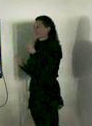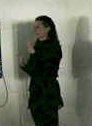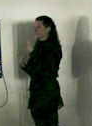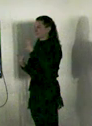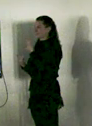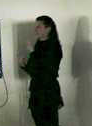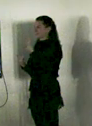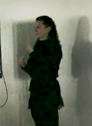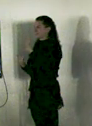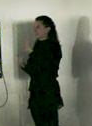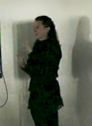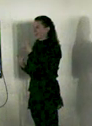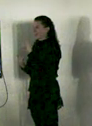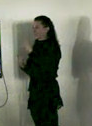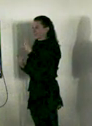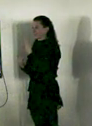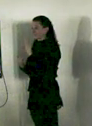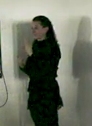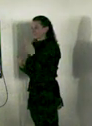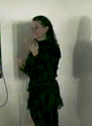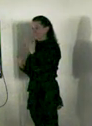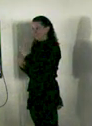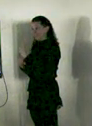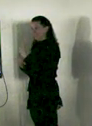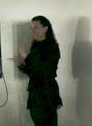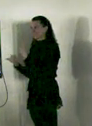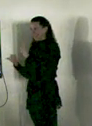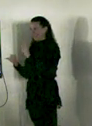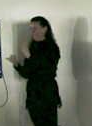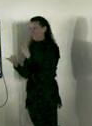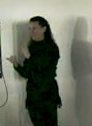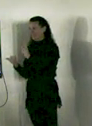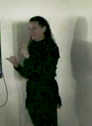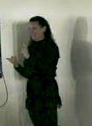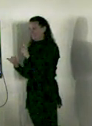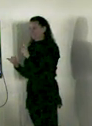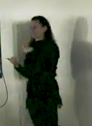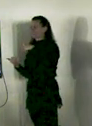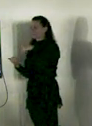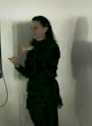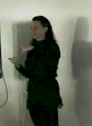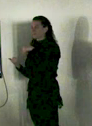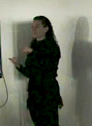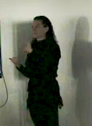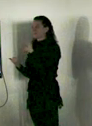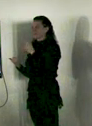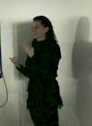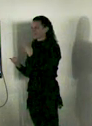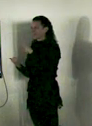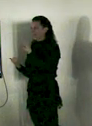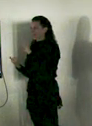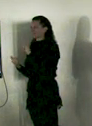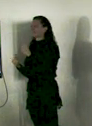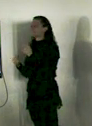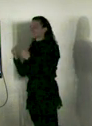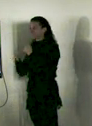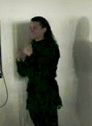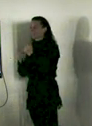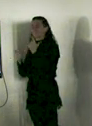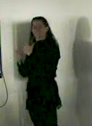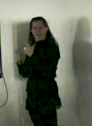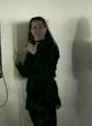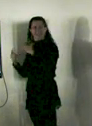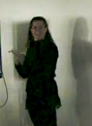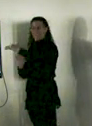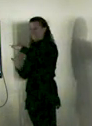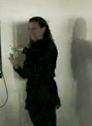from Punch-Out comes in. Now the party's starting to feel a little bit better. Like, more people are starting to come in, everyone's having fun. More